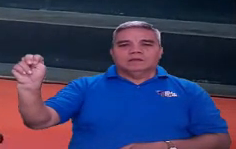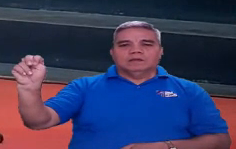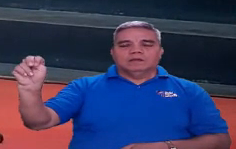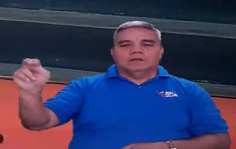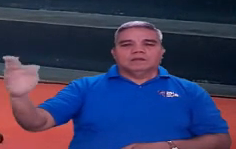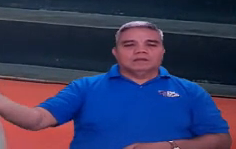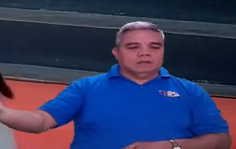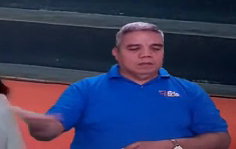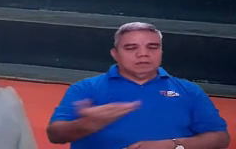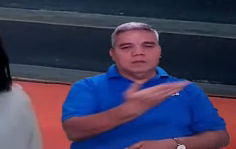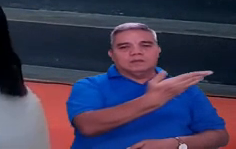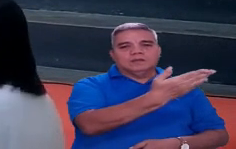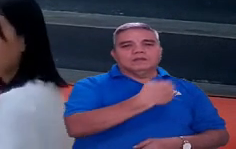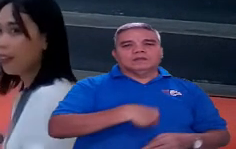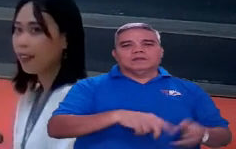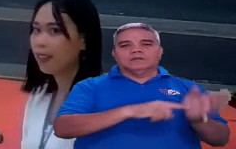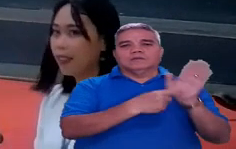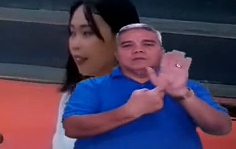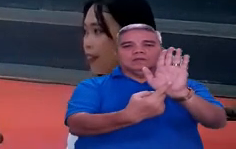quickly. And then